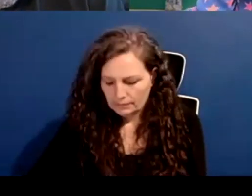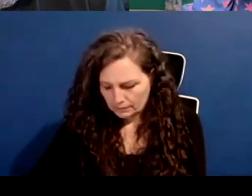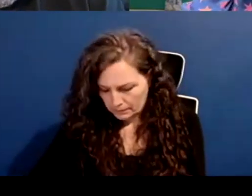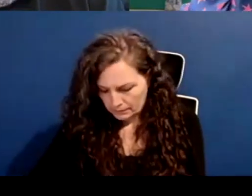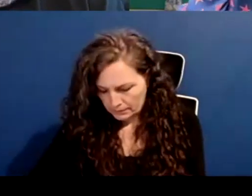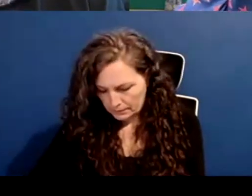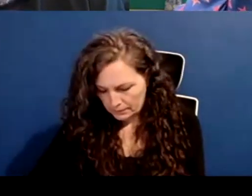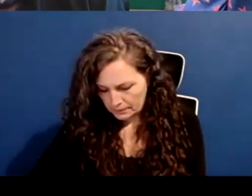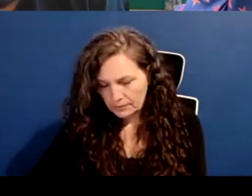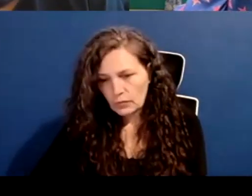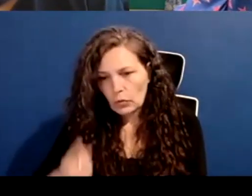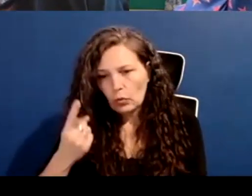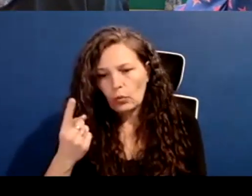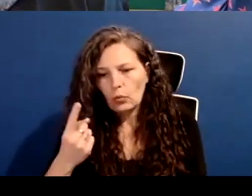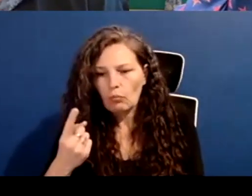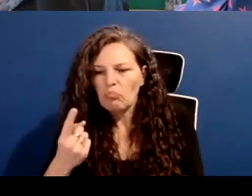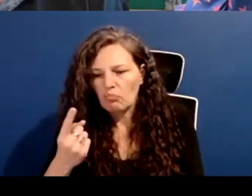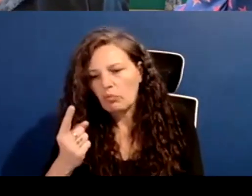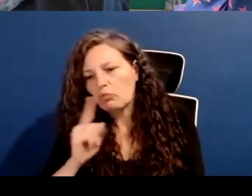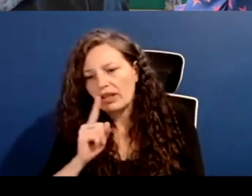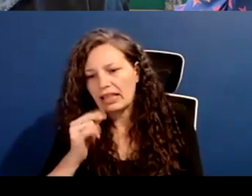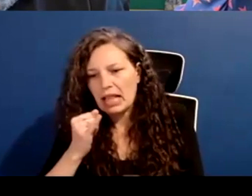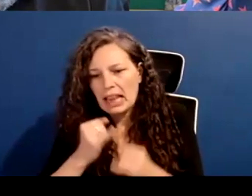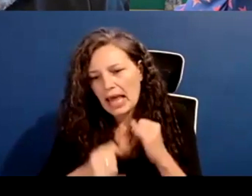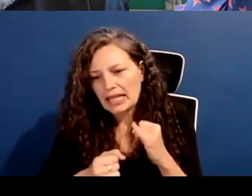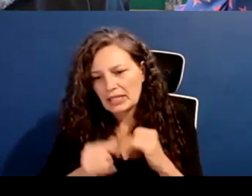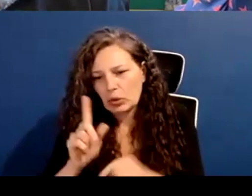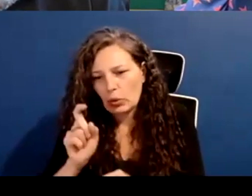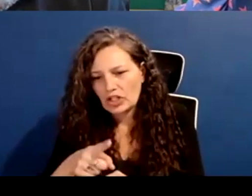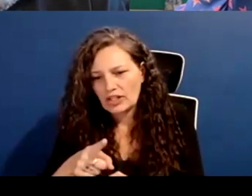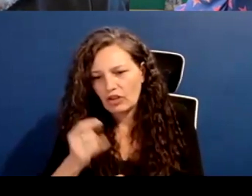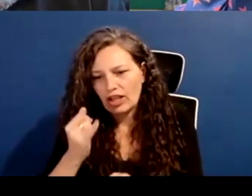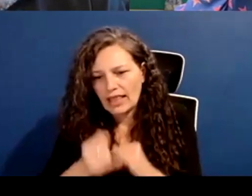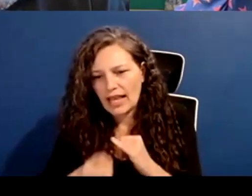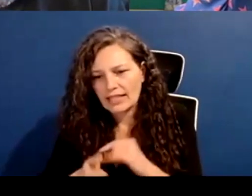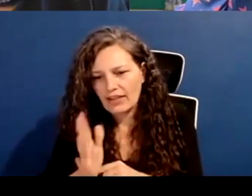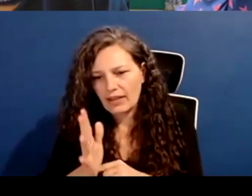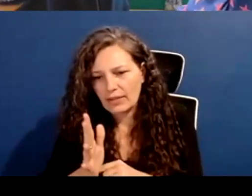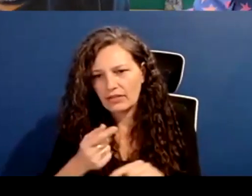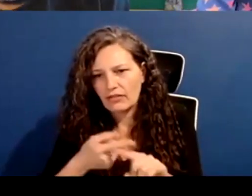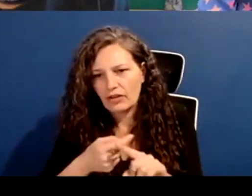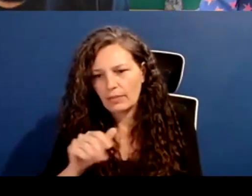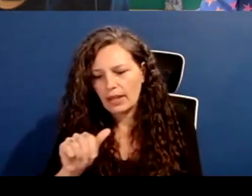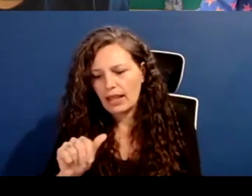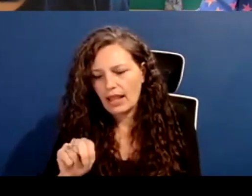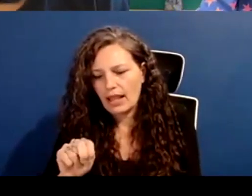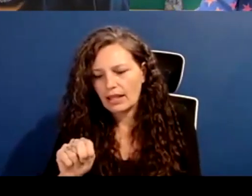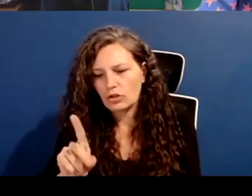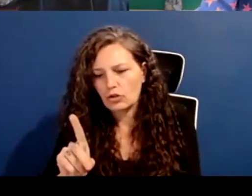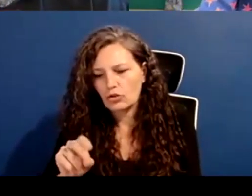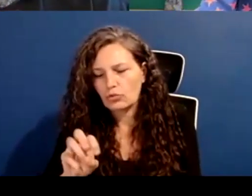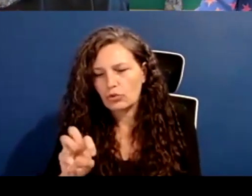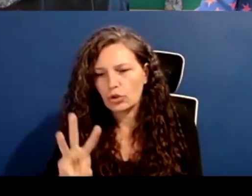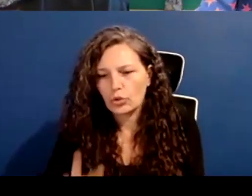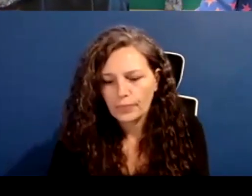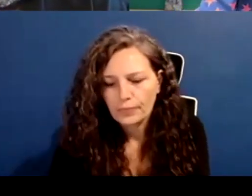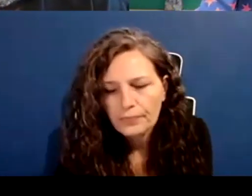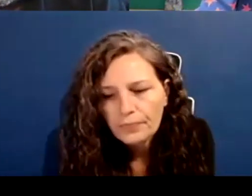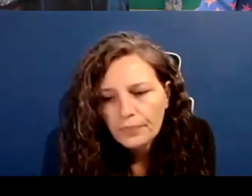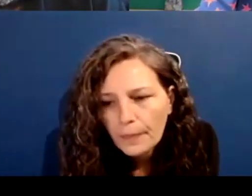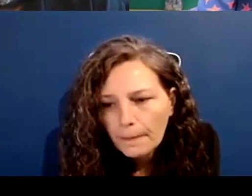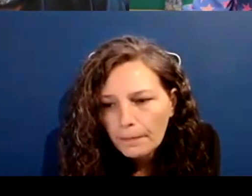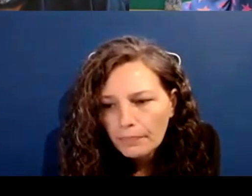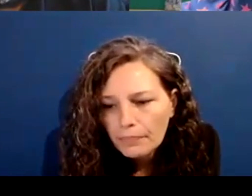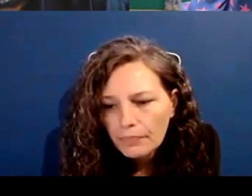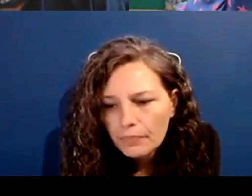So our last question in our last 5 minutes comes from Andrew Ryder. And I think it's a great question to